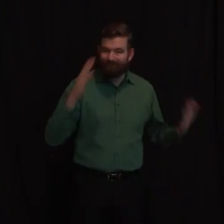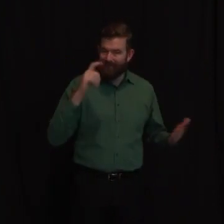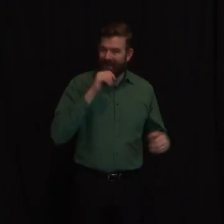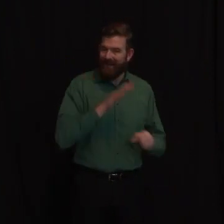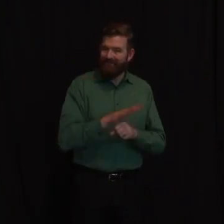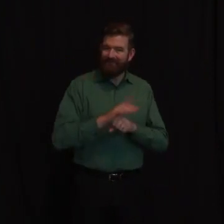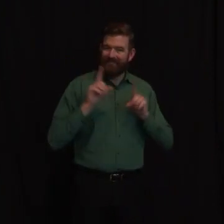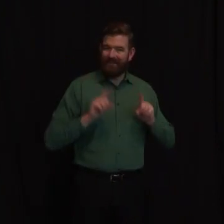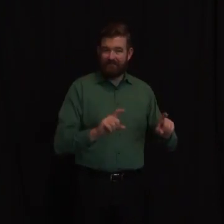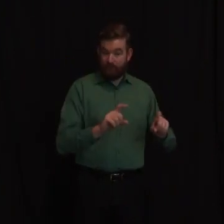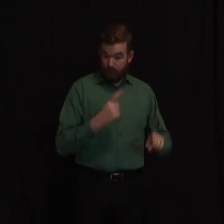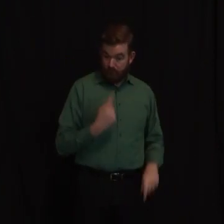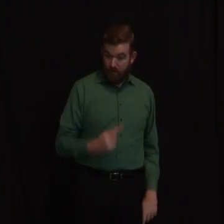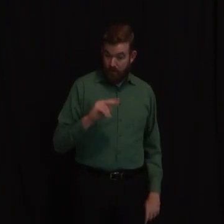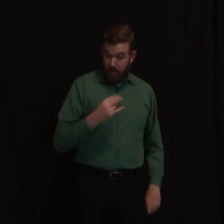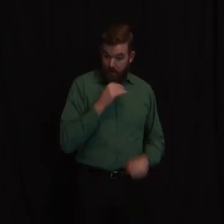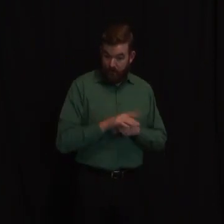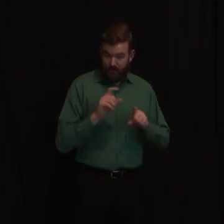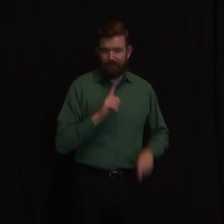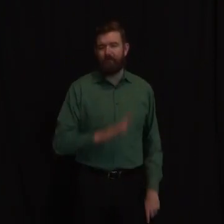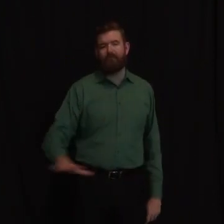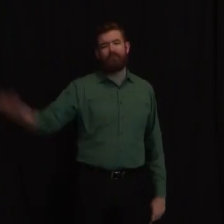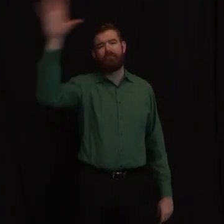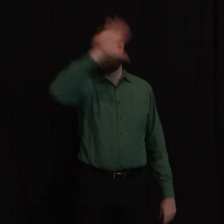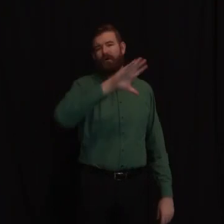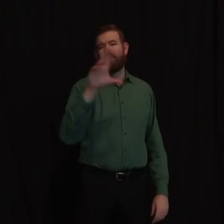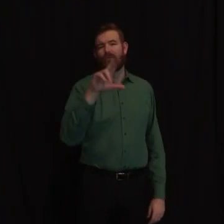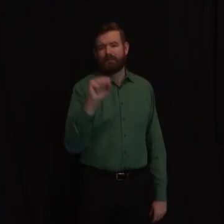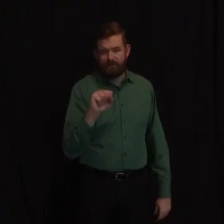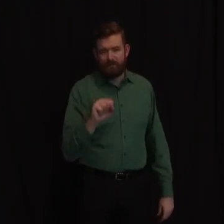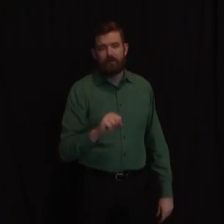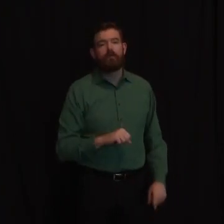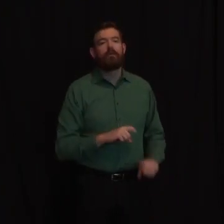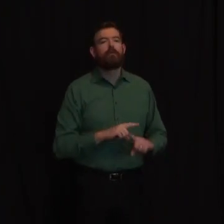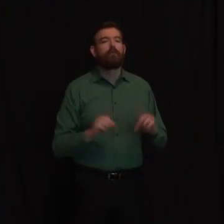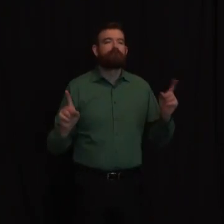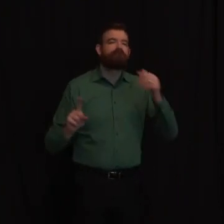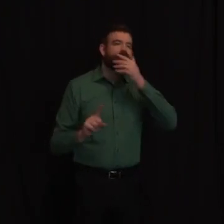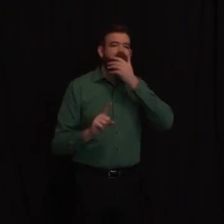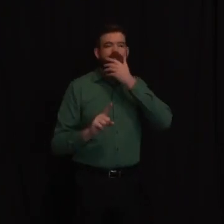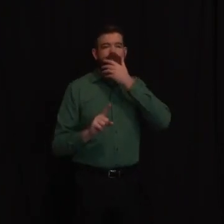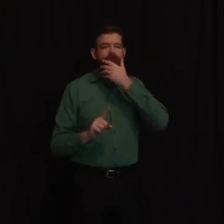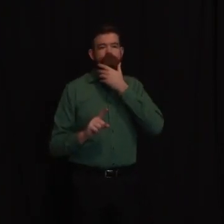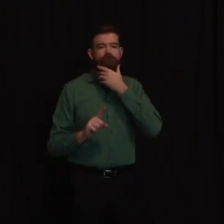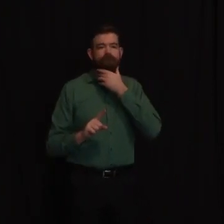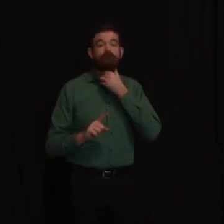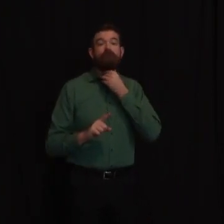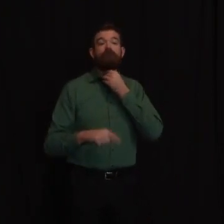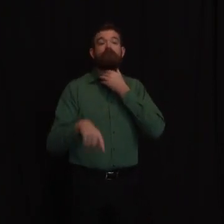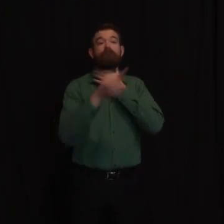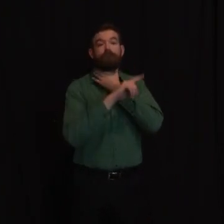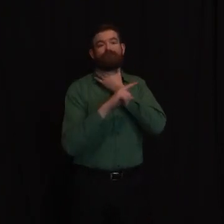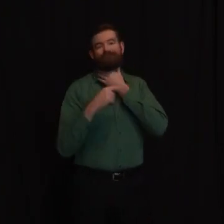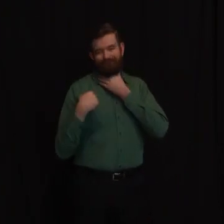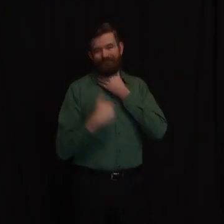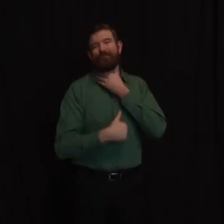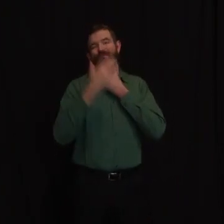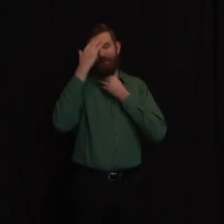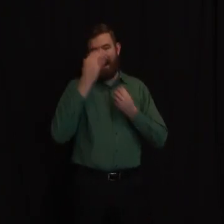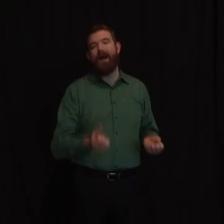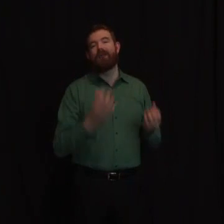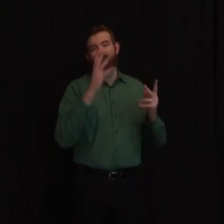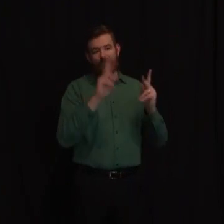in America. But one curve, there are a couple of curves we do know. Sadly, we know people who pass. And Judy reminds